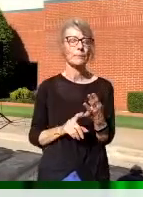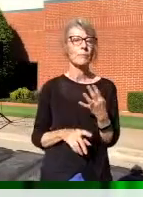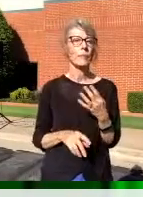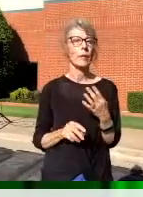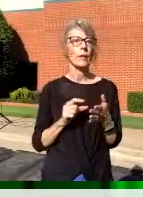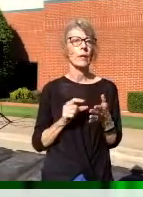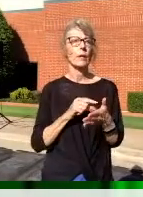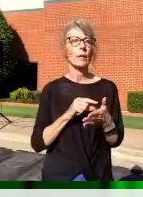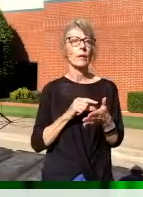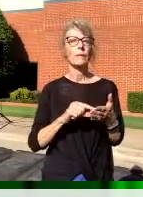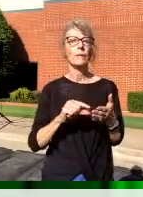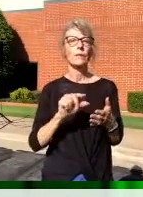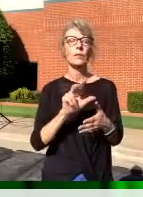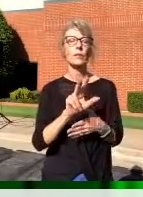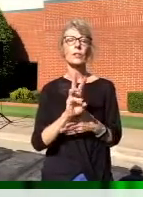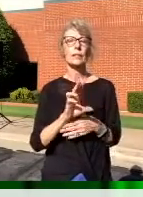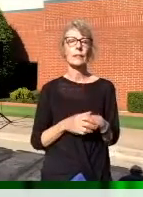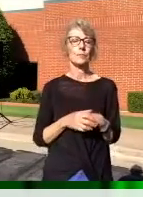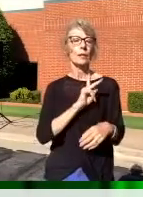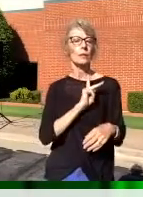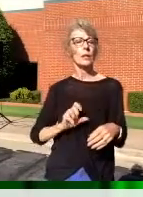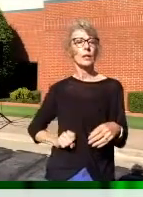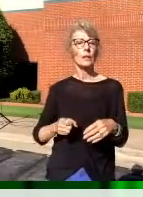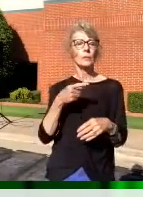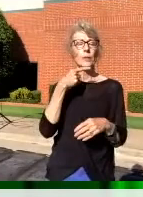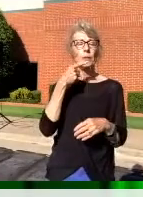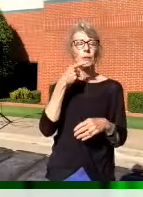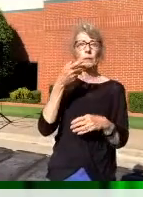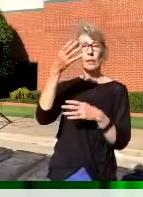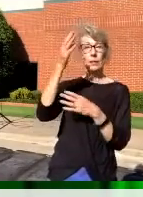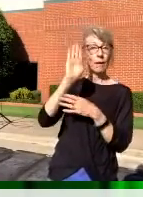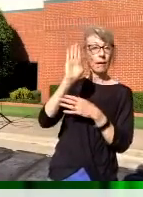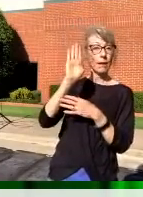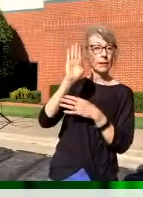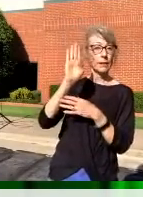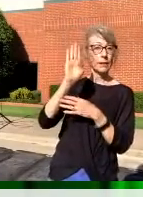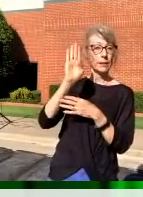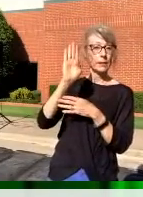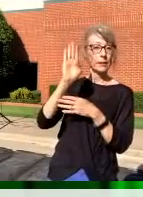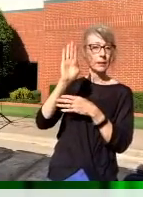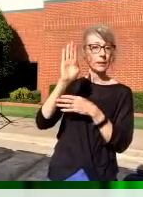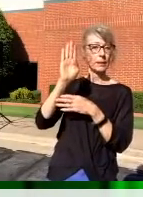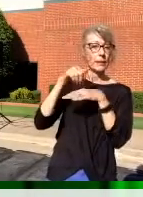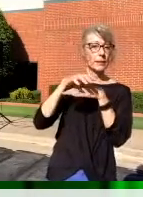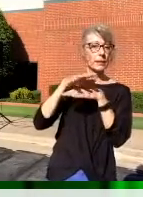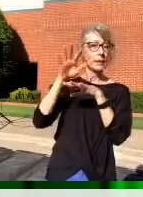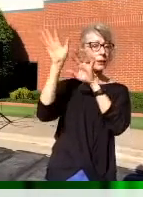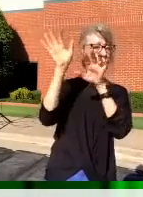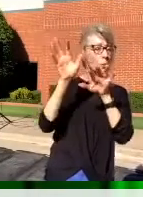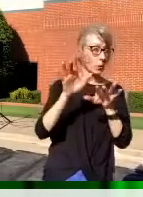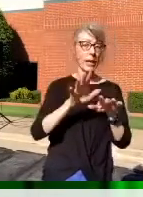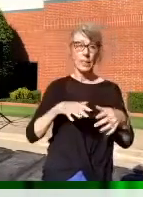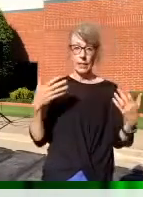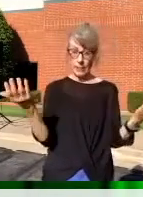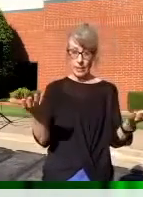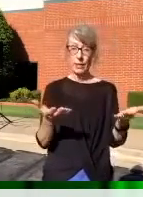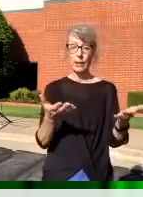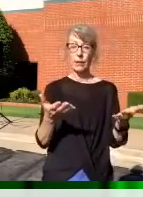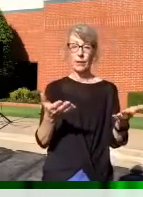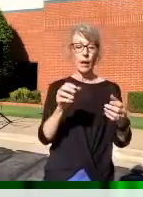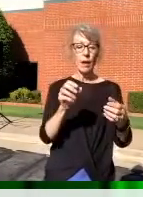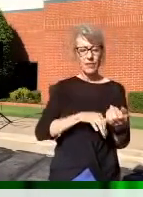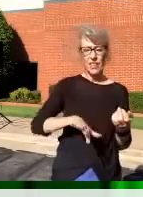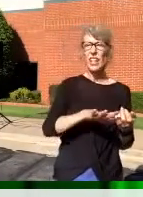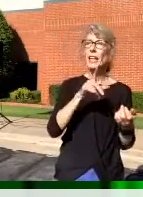Solomon prays this: God, would you send rain on the land that you gave to your people for an